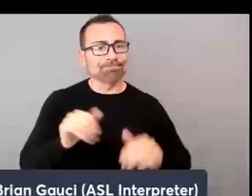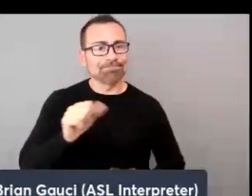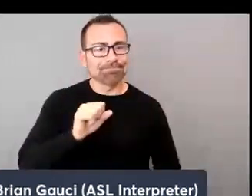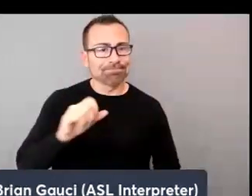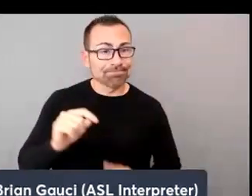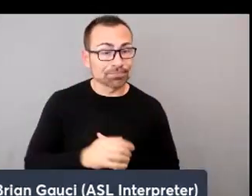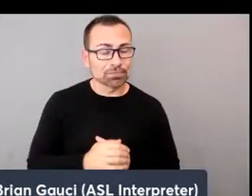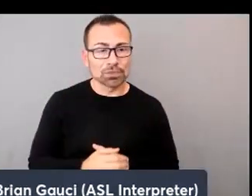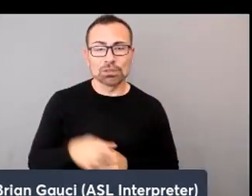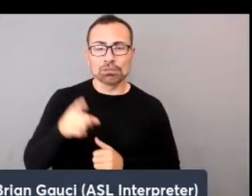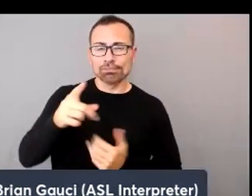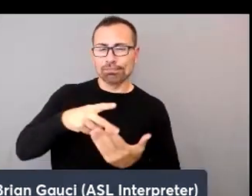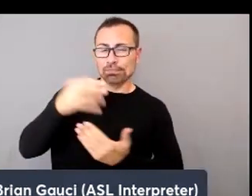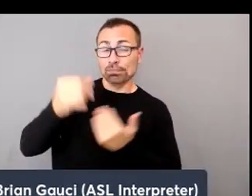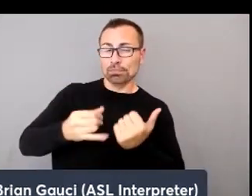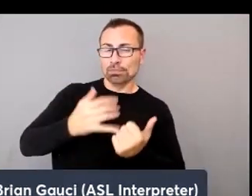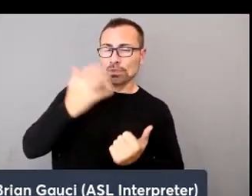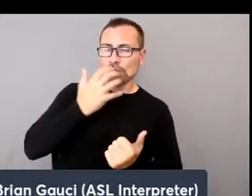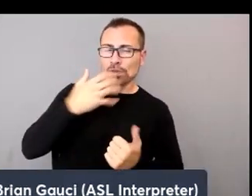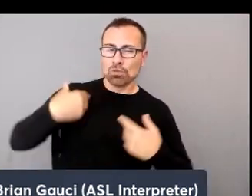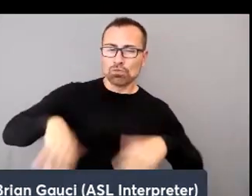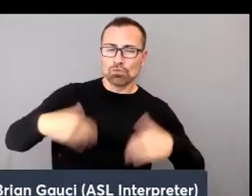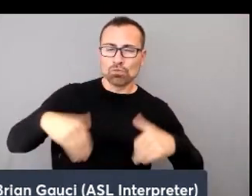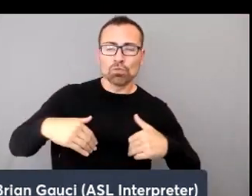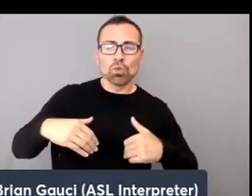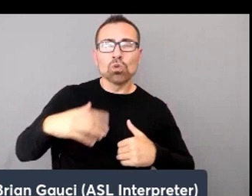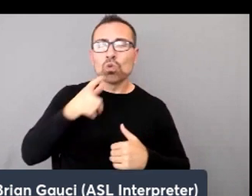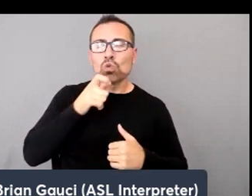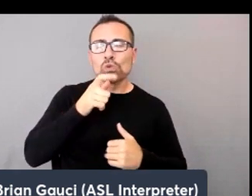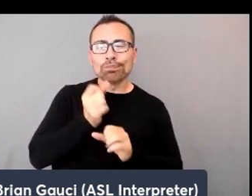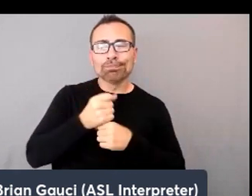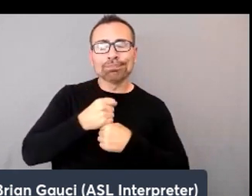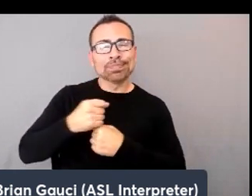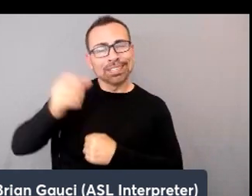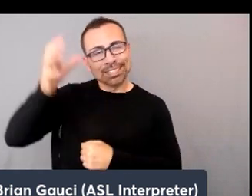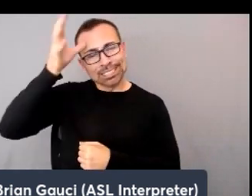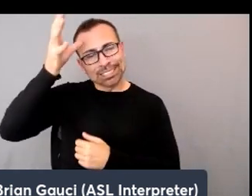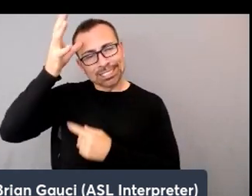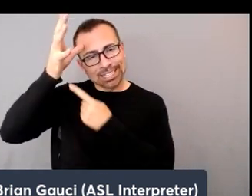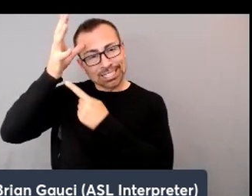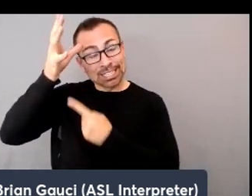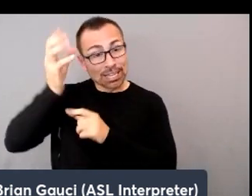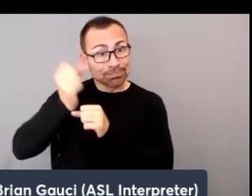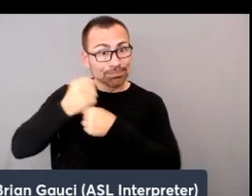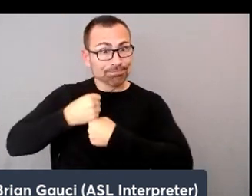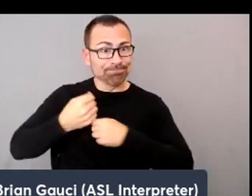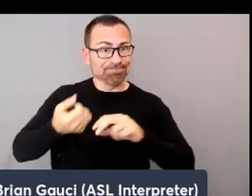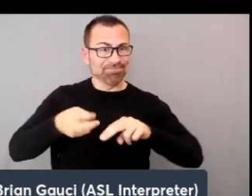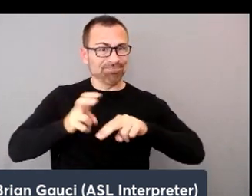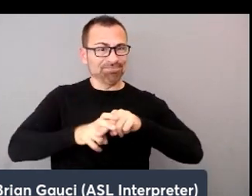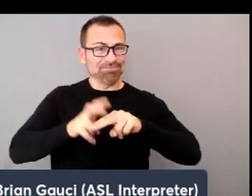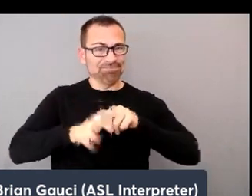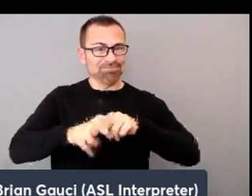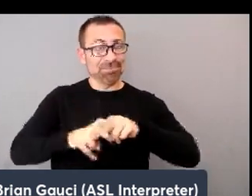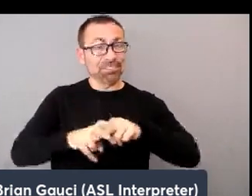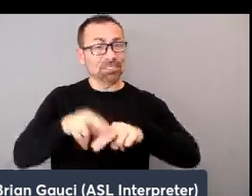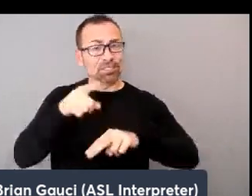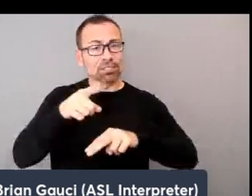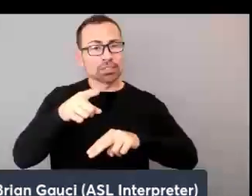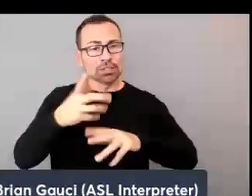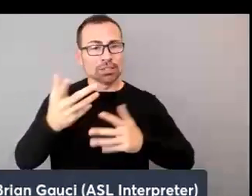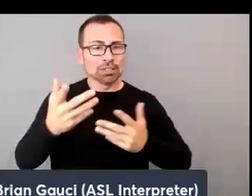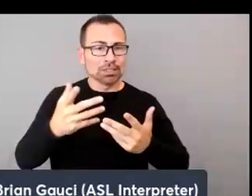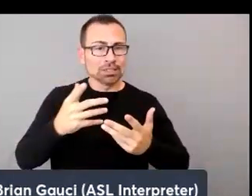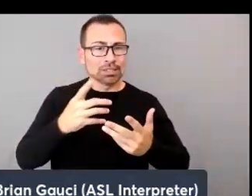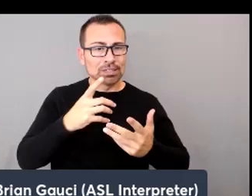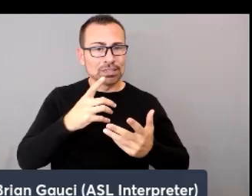asset. There is a super awesome project from a dad that made a chair that follows a chair that is a